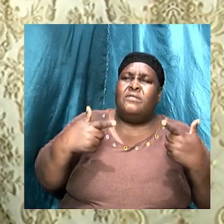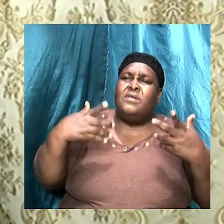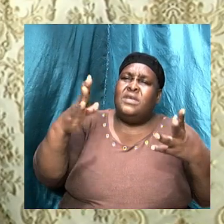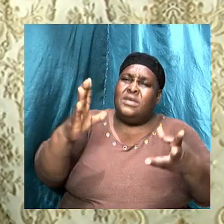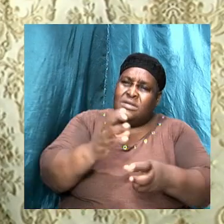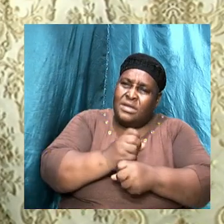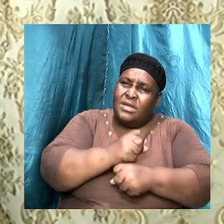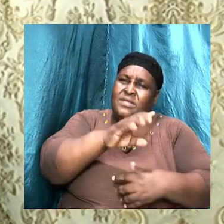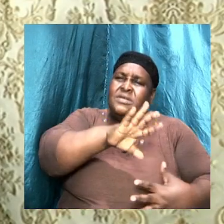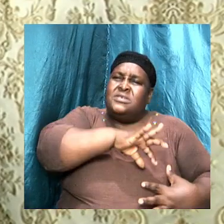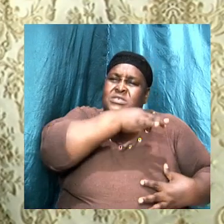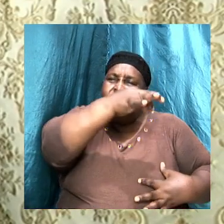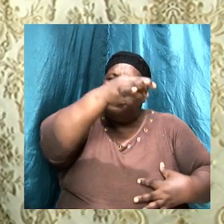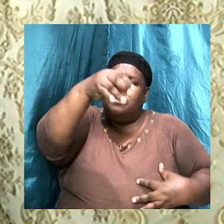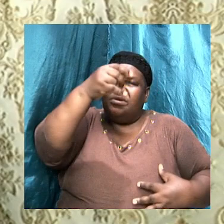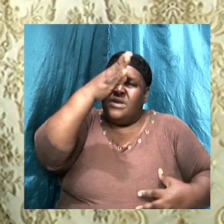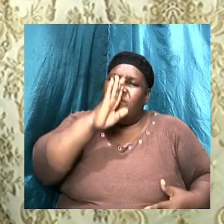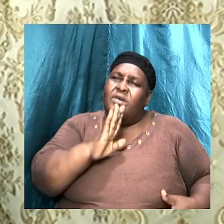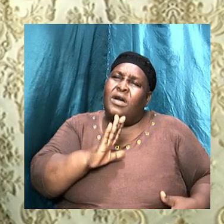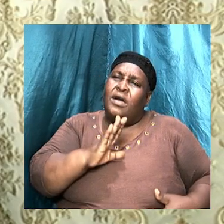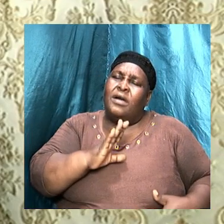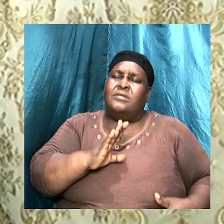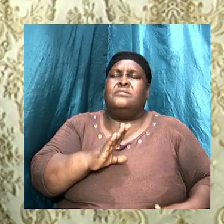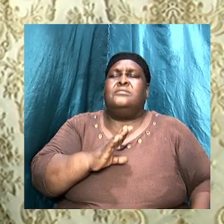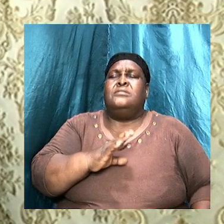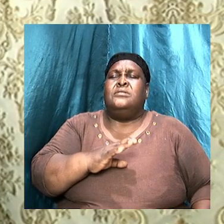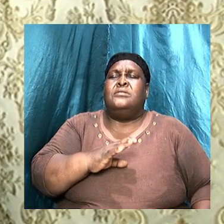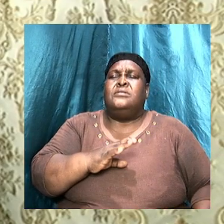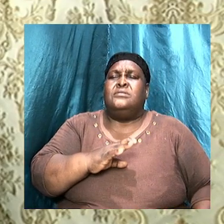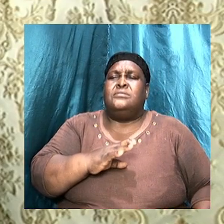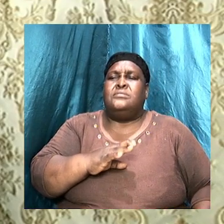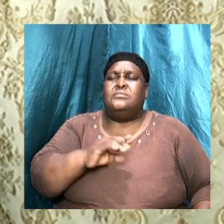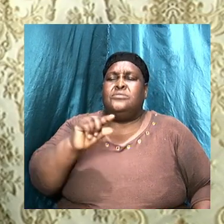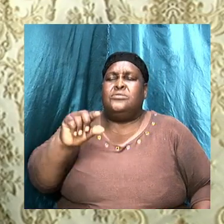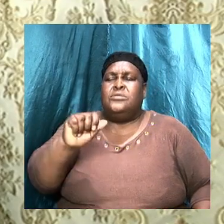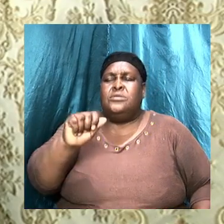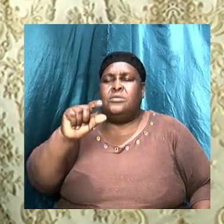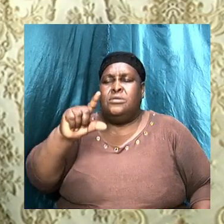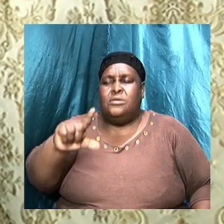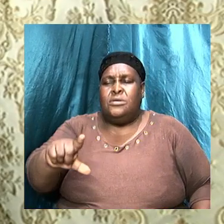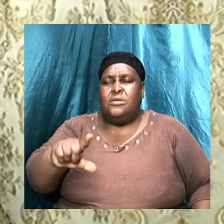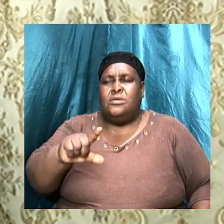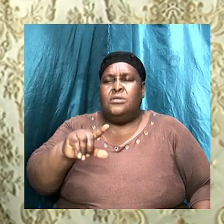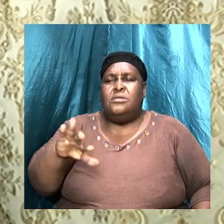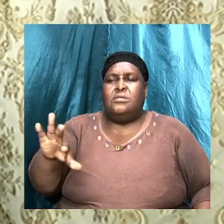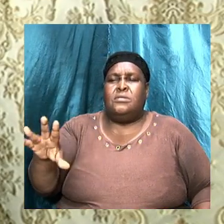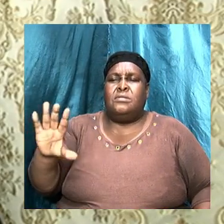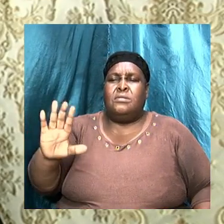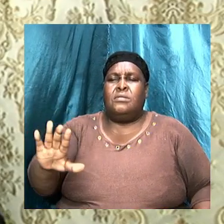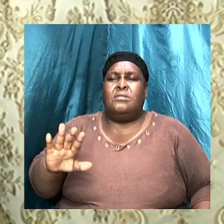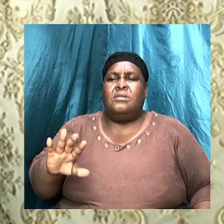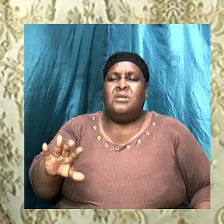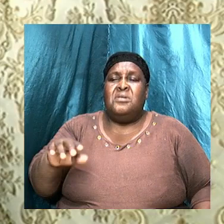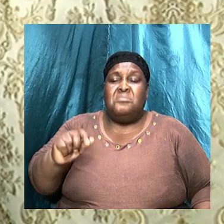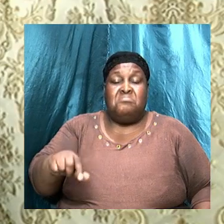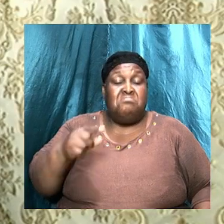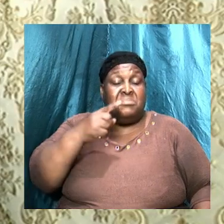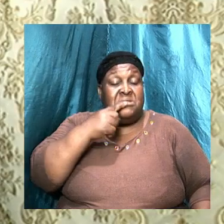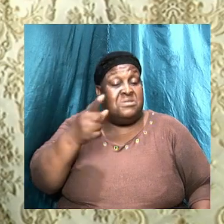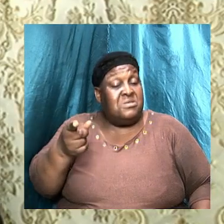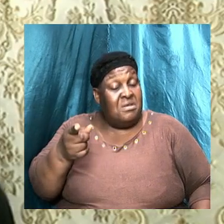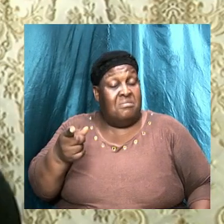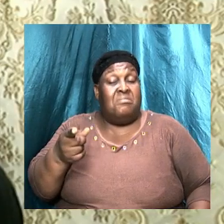to take the Spirit of God. The Bible in Galatians 5, verses 16 says, This I say then,